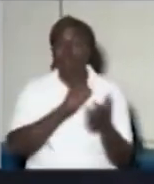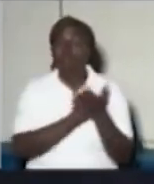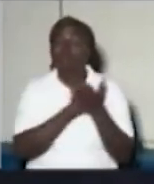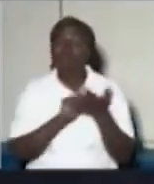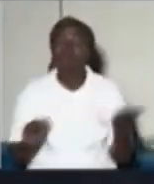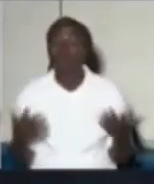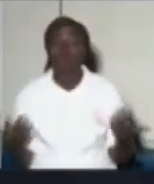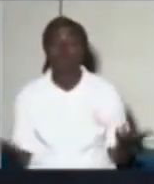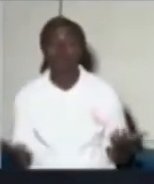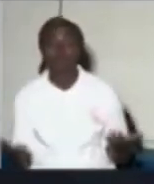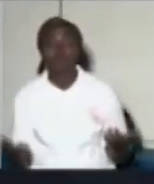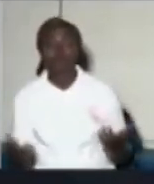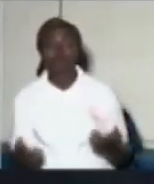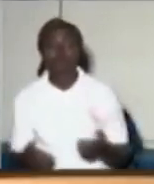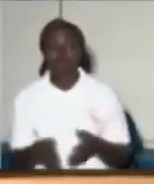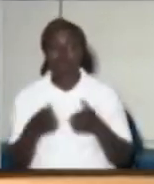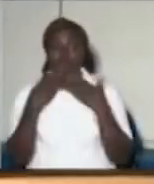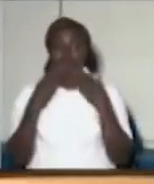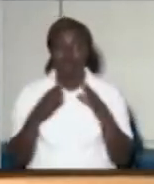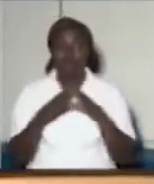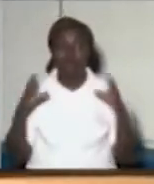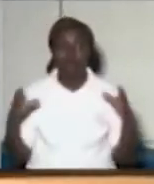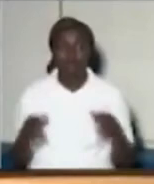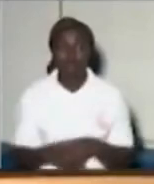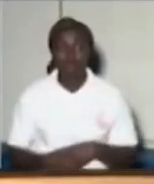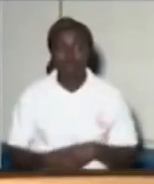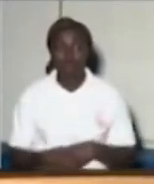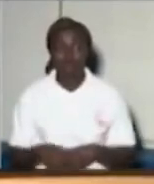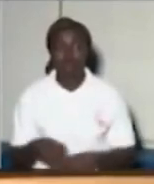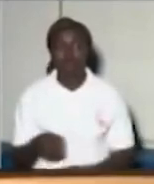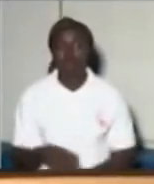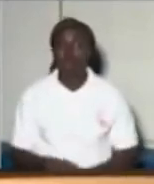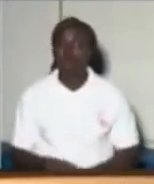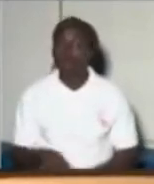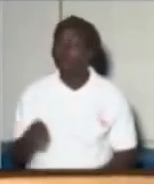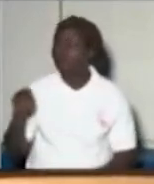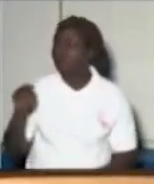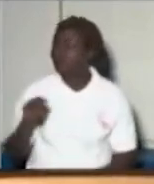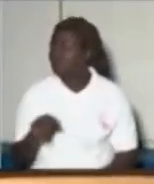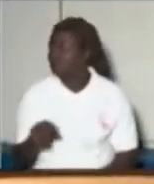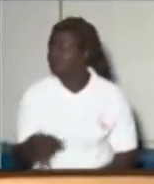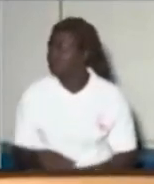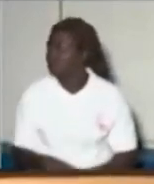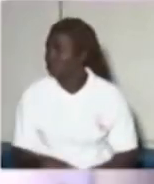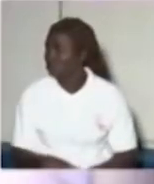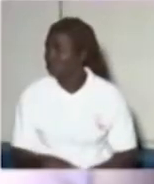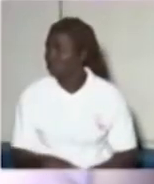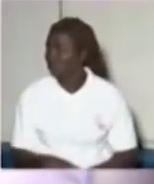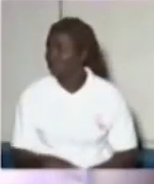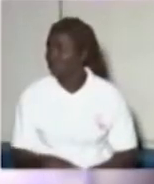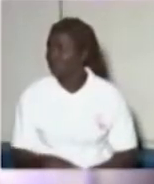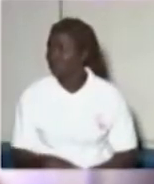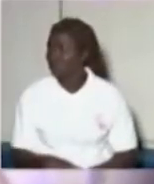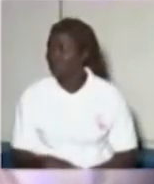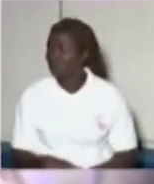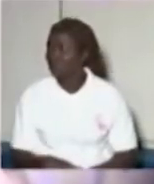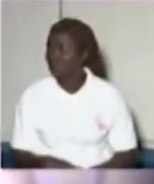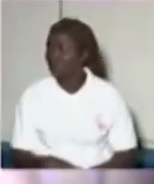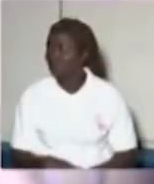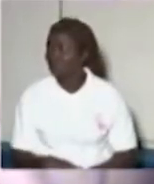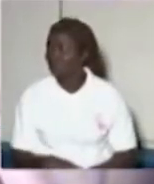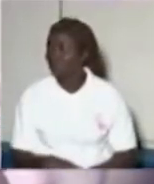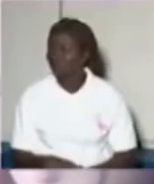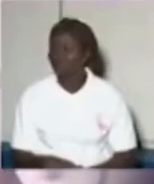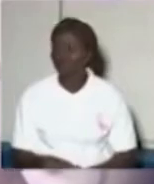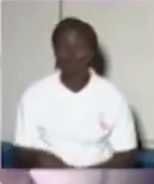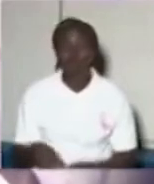massively. Thank you very much. For our people. Thank you. Candidate of the ANN. Good evening, sir.